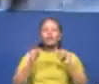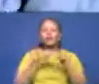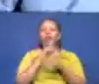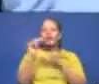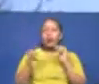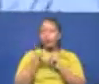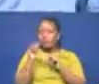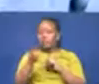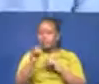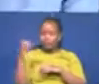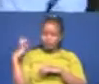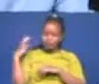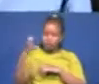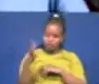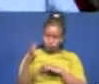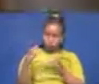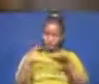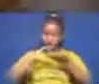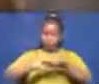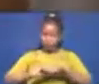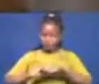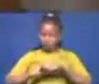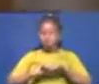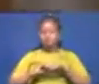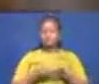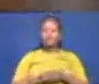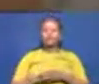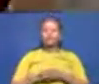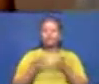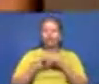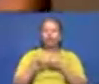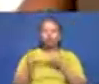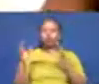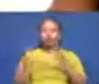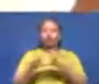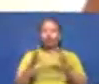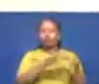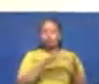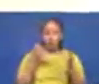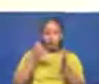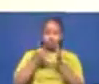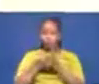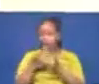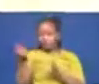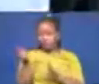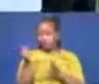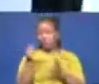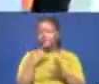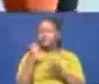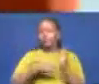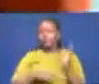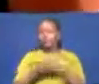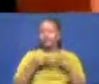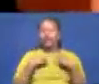for the federation, Mr. Professor Iraki Kangethe. Mabondia wakiwemo Phoebe Maivia na Jason Otieno wamesema kuwa